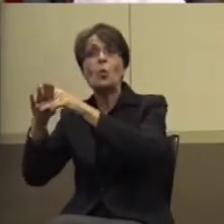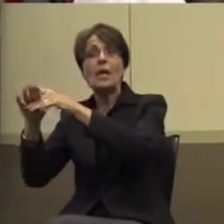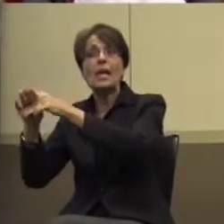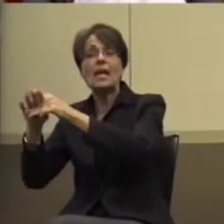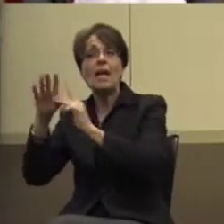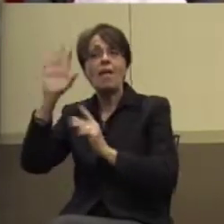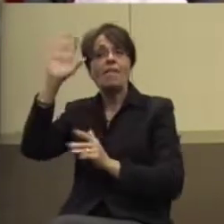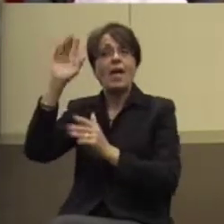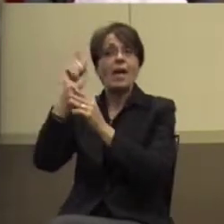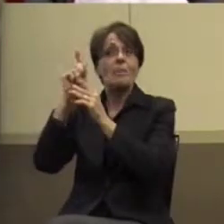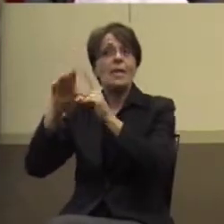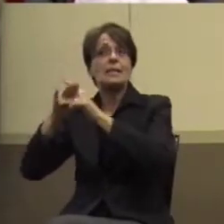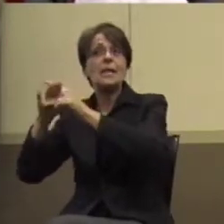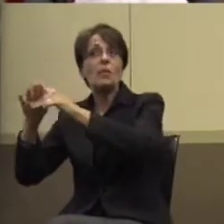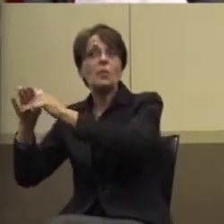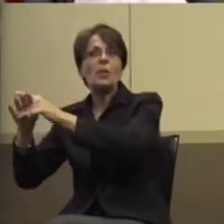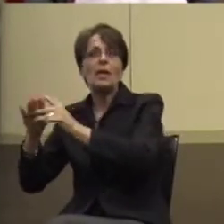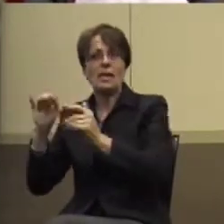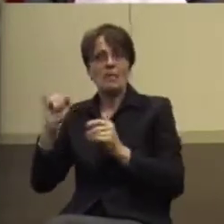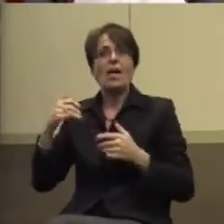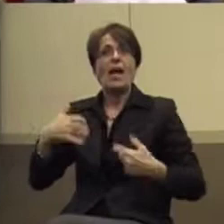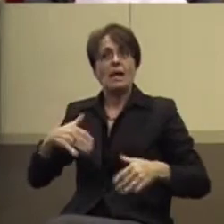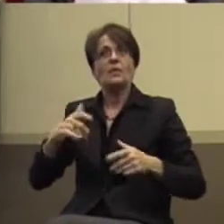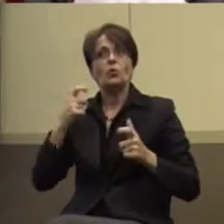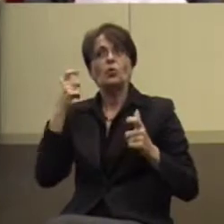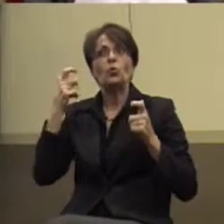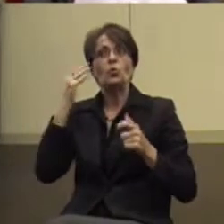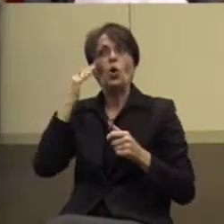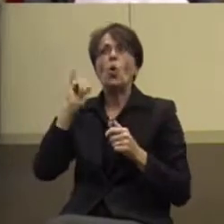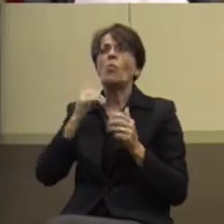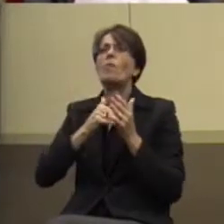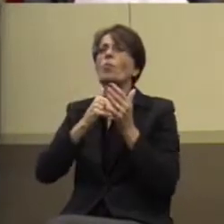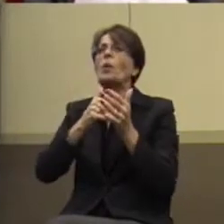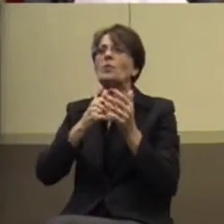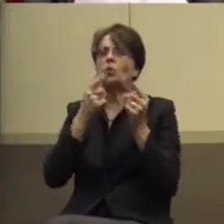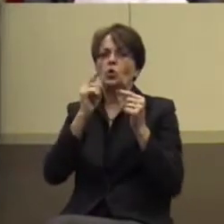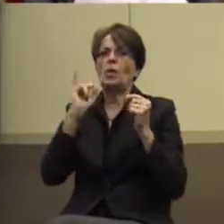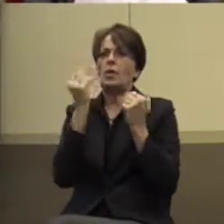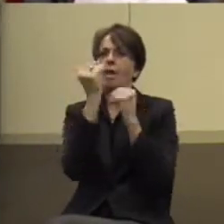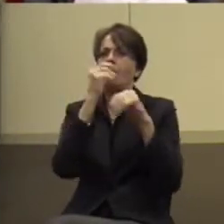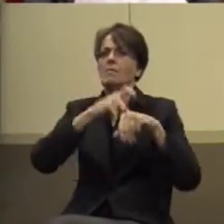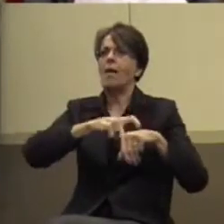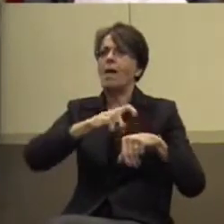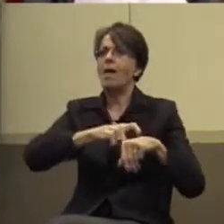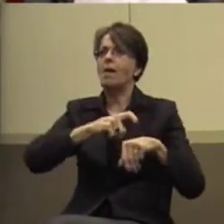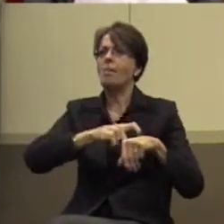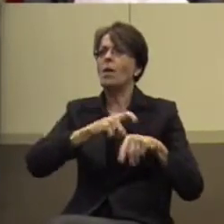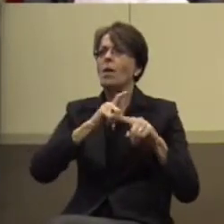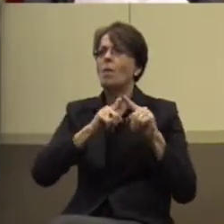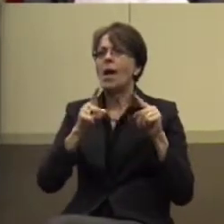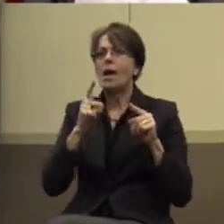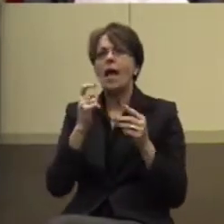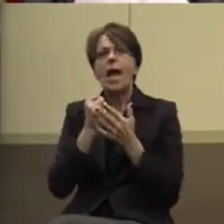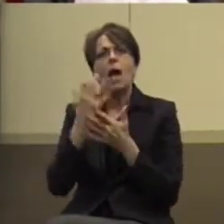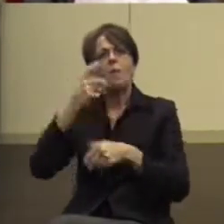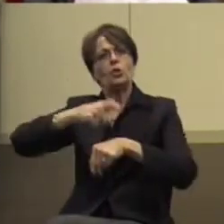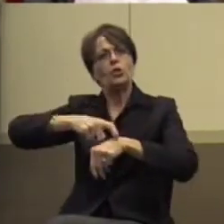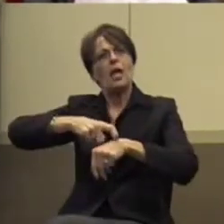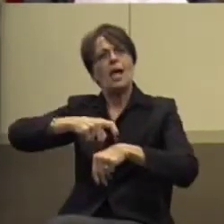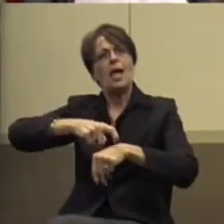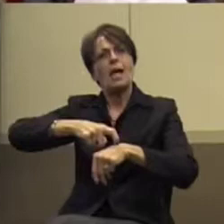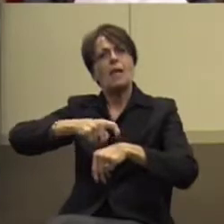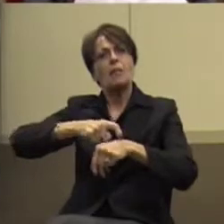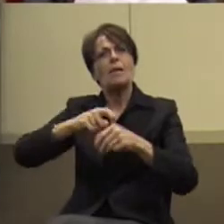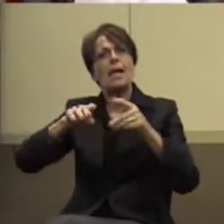in between? That's huge to know that this is the frequency during that allotted time, but how much